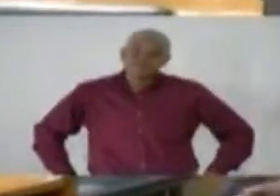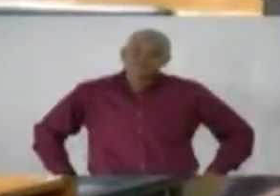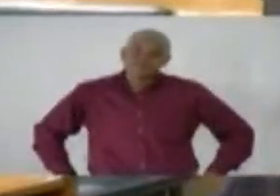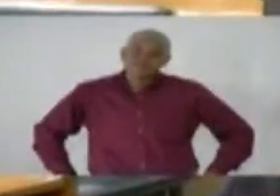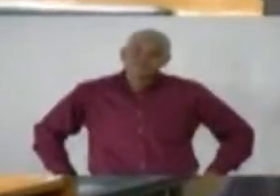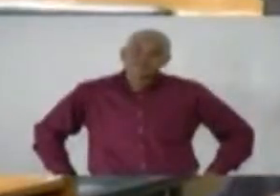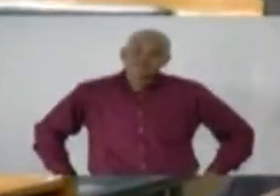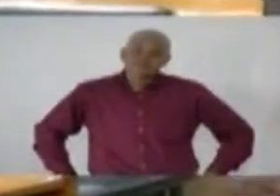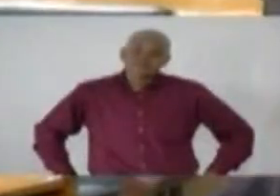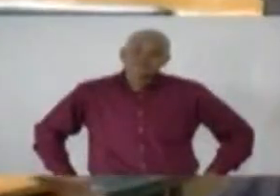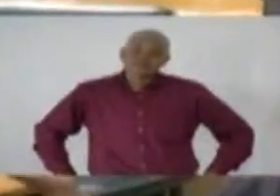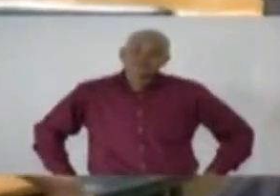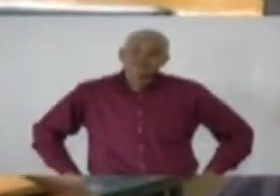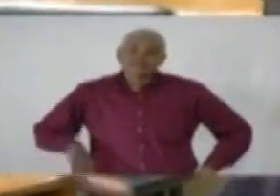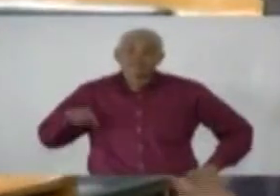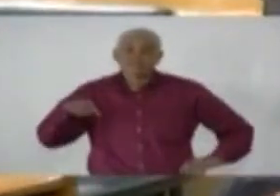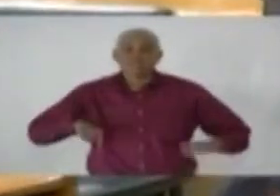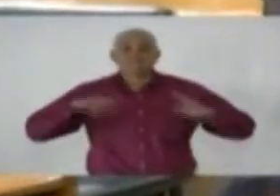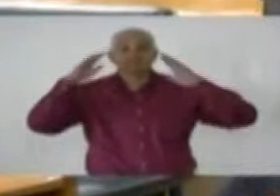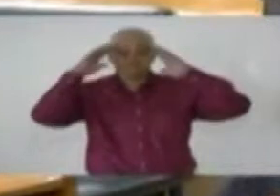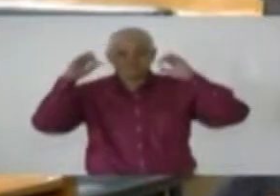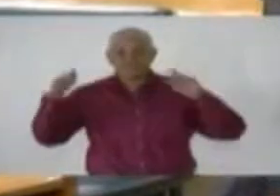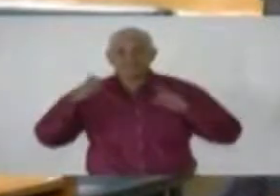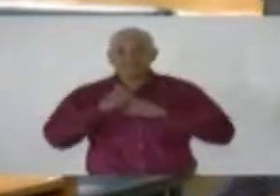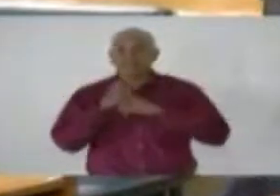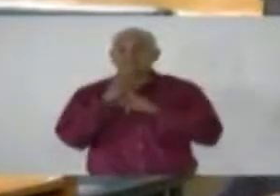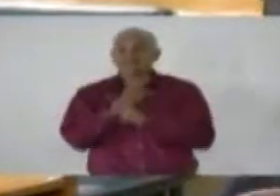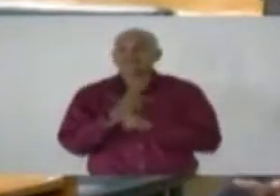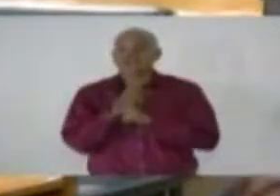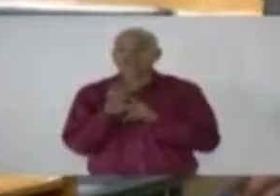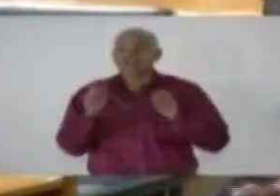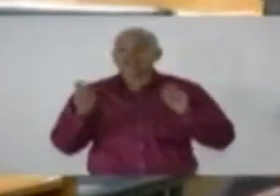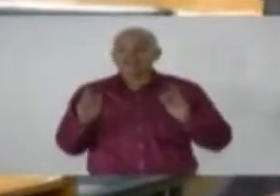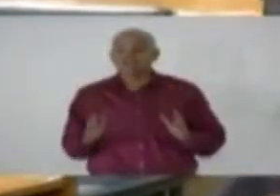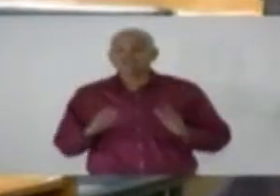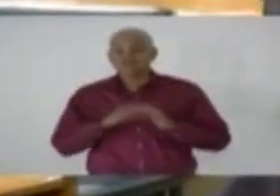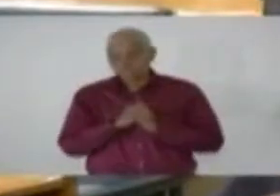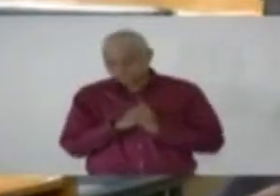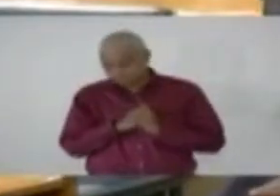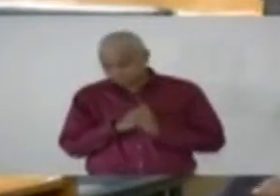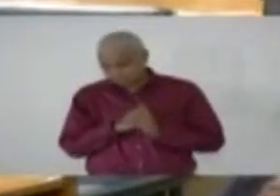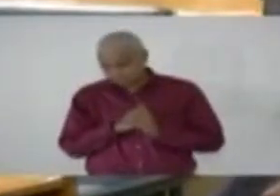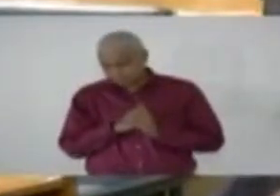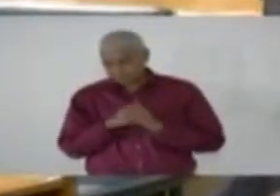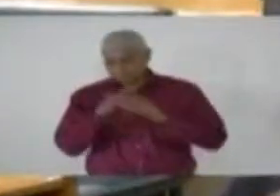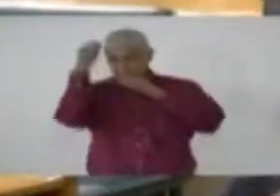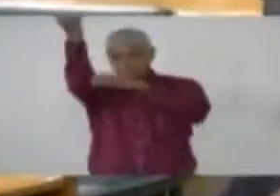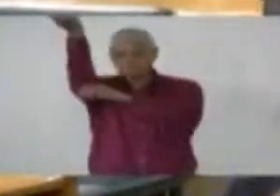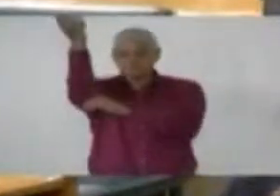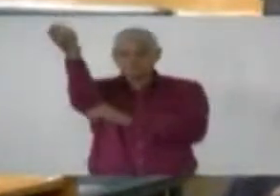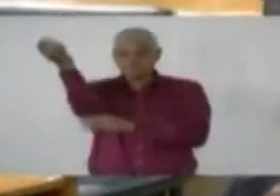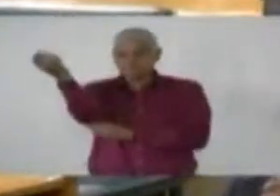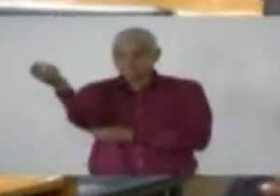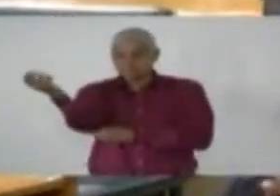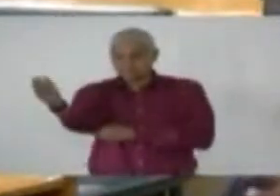This, Mr. President, is a caring administration. Mr. President, without question,